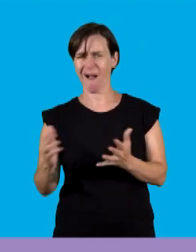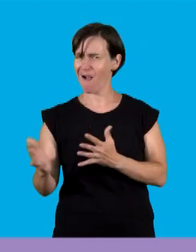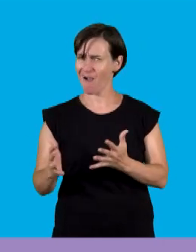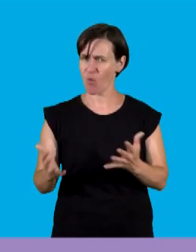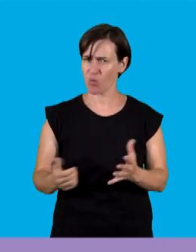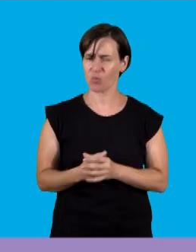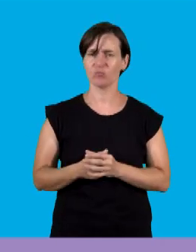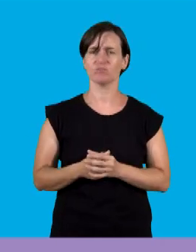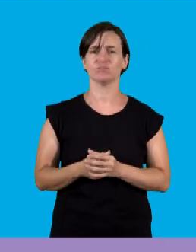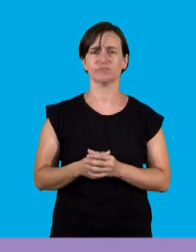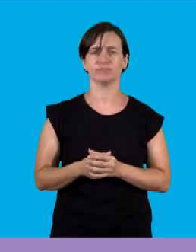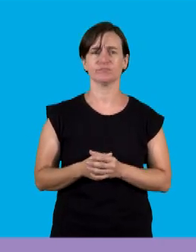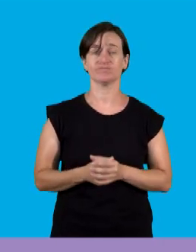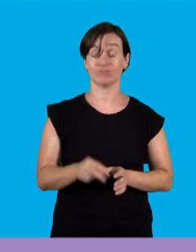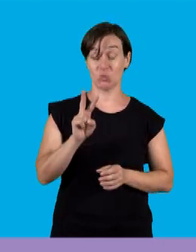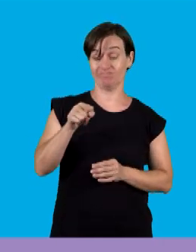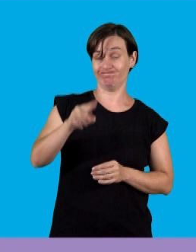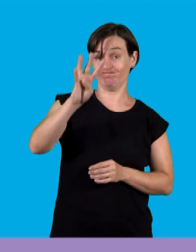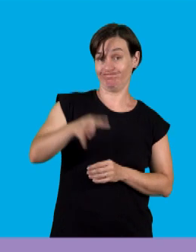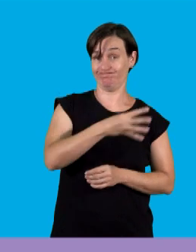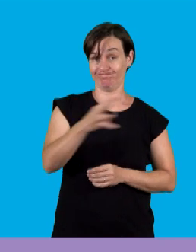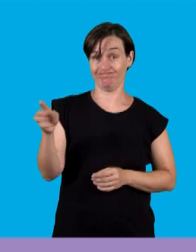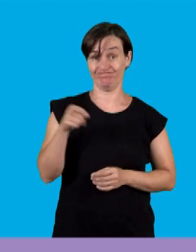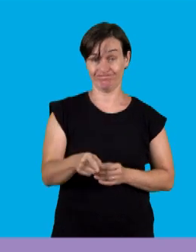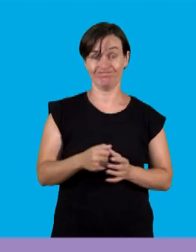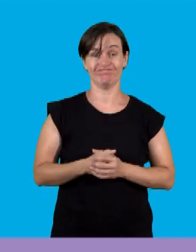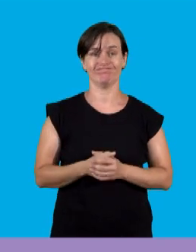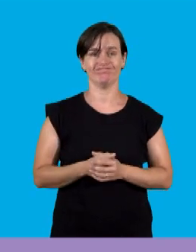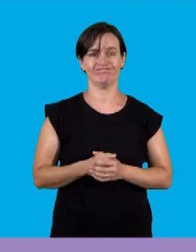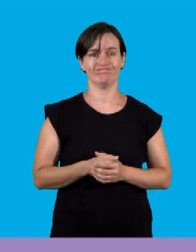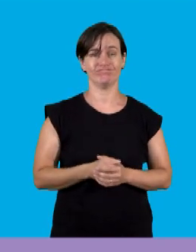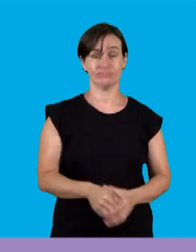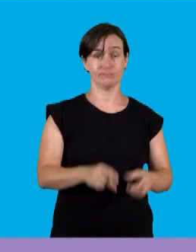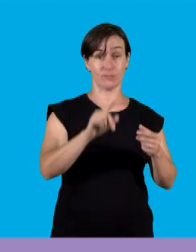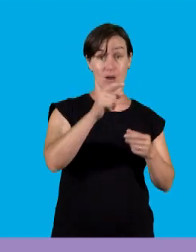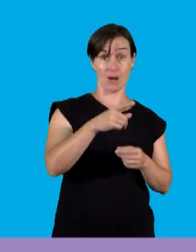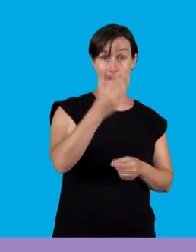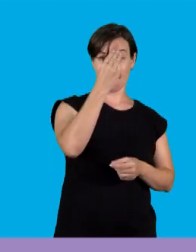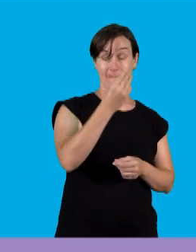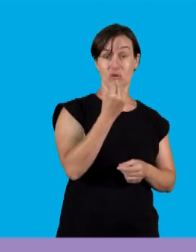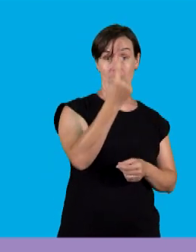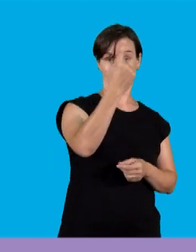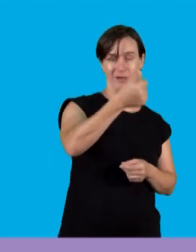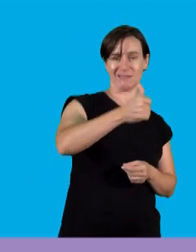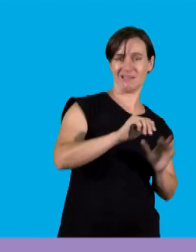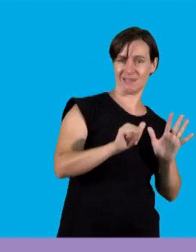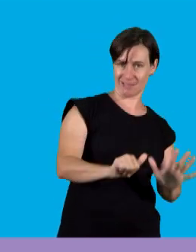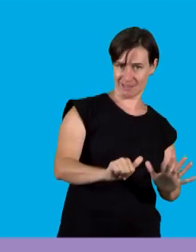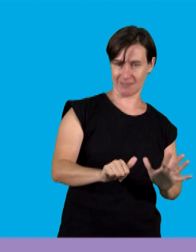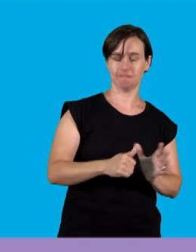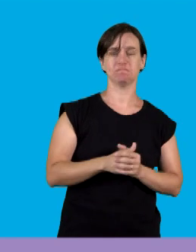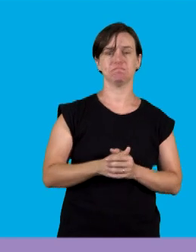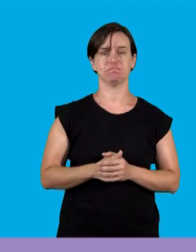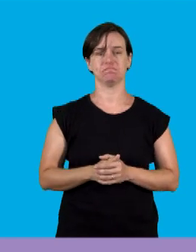find that? So looking at the table here below, we can see that our first term is 6, which means that the first figure